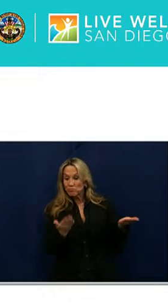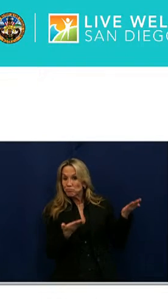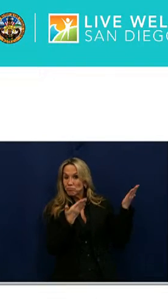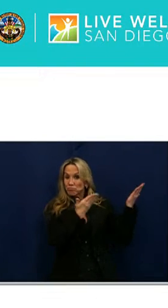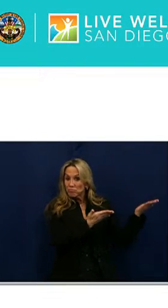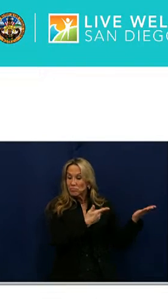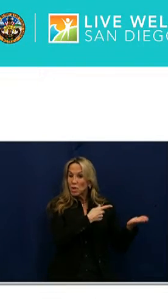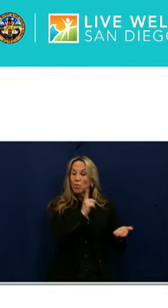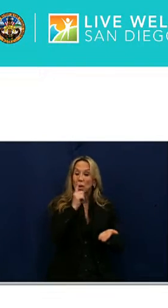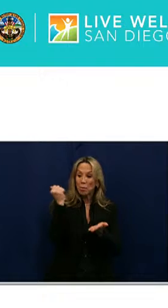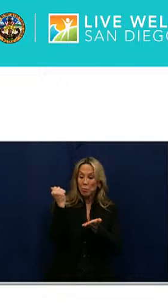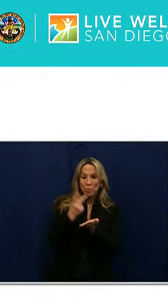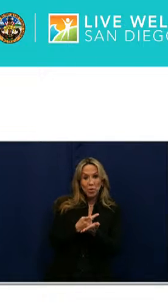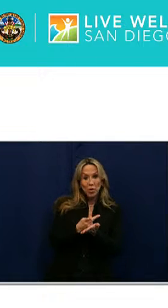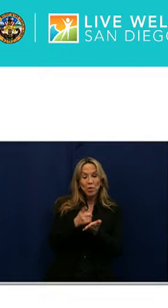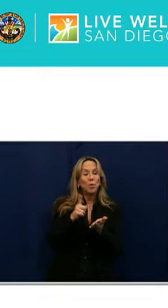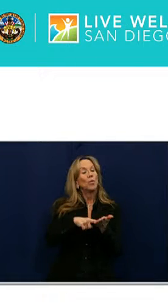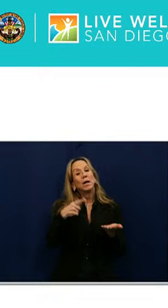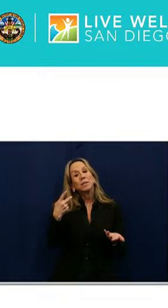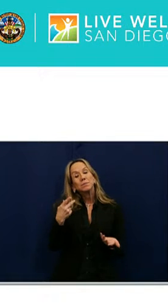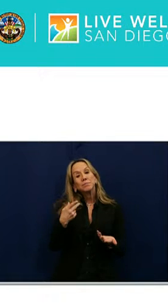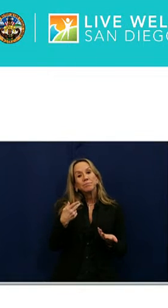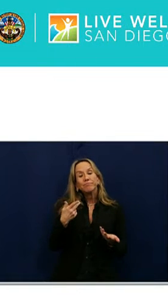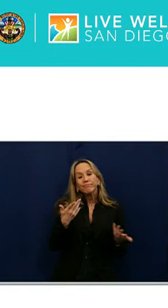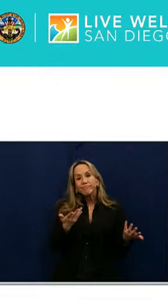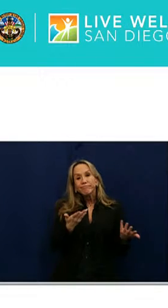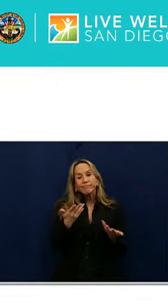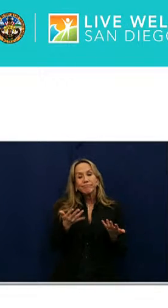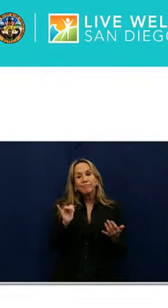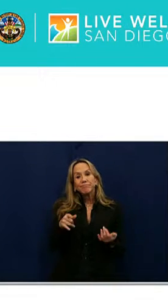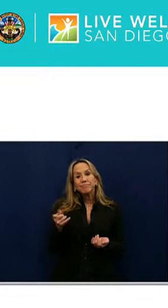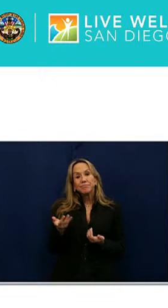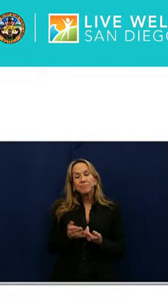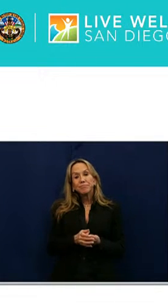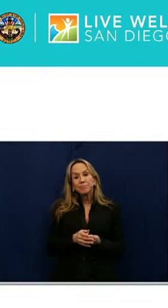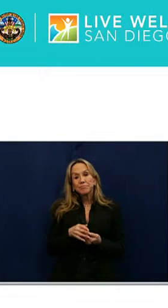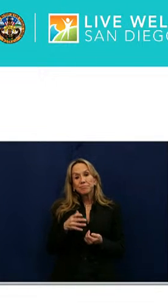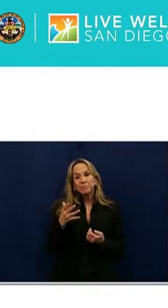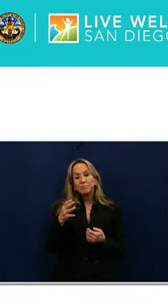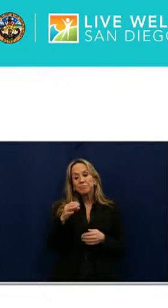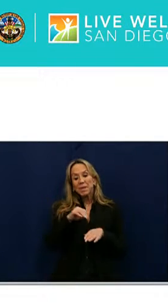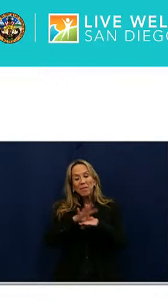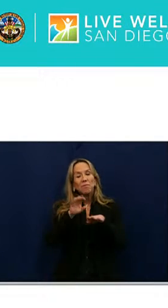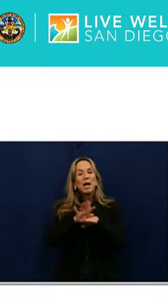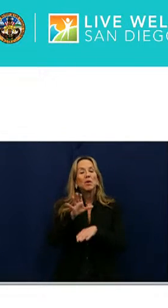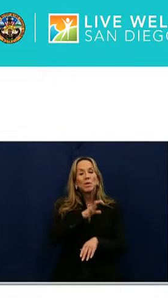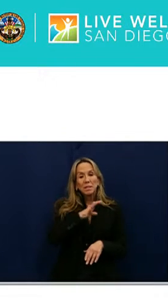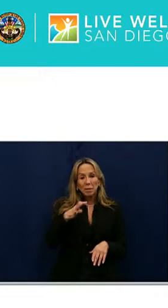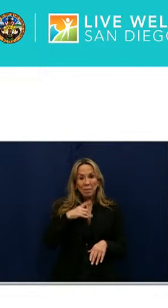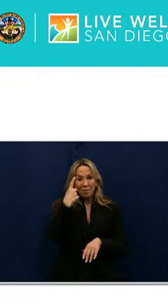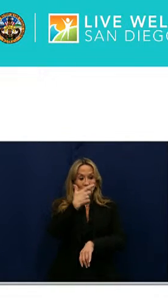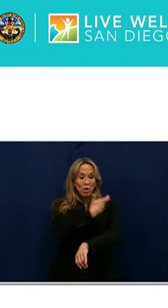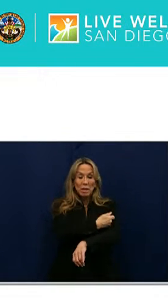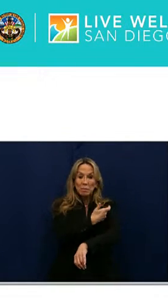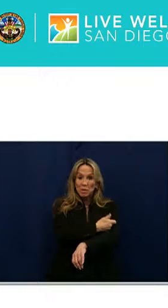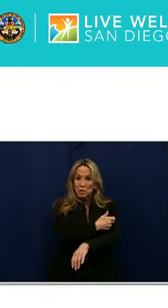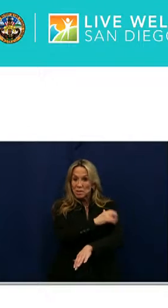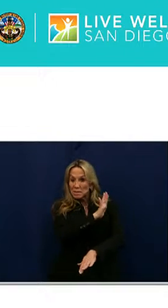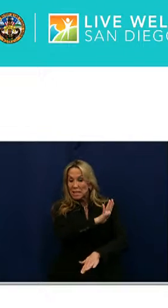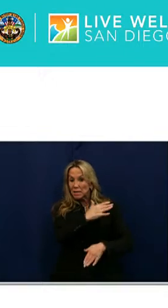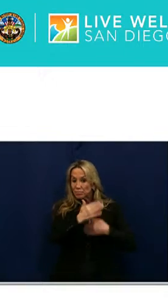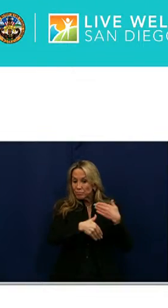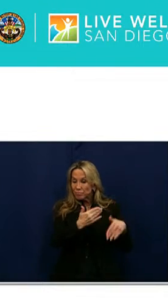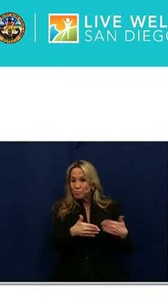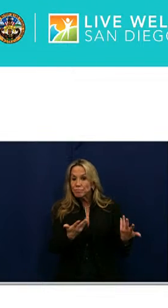that have been approved or recommended by the Advisory Committee on Immunization Practices,